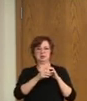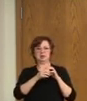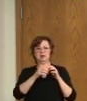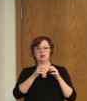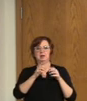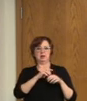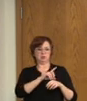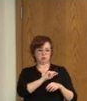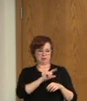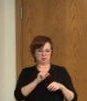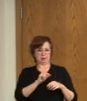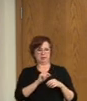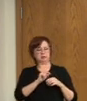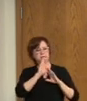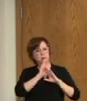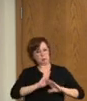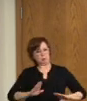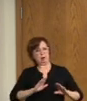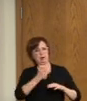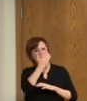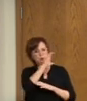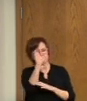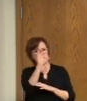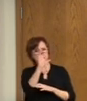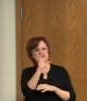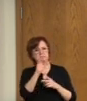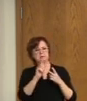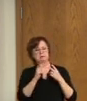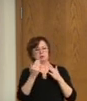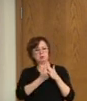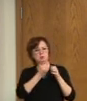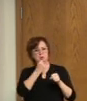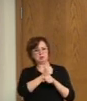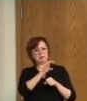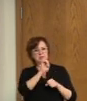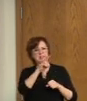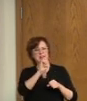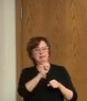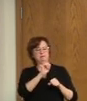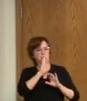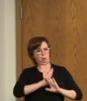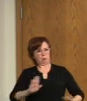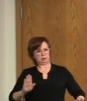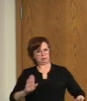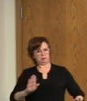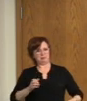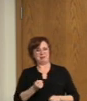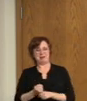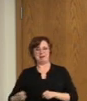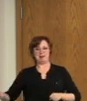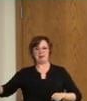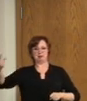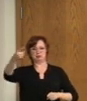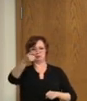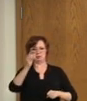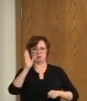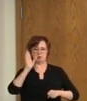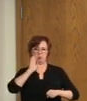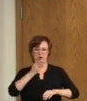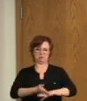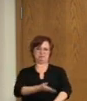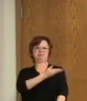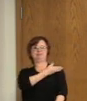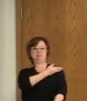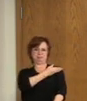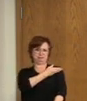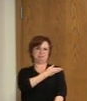a quiet Christmas and New Year's. But 2021 is going to be a way better year. In